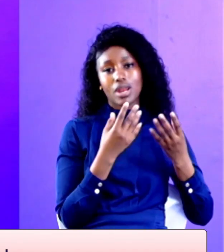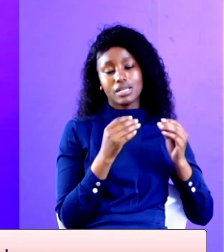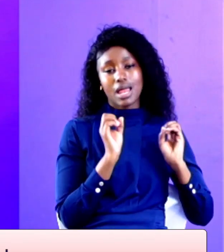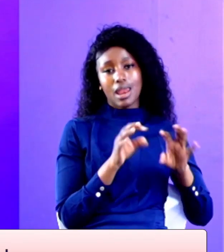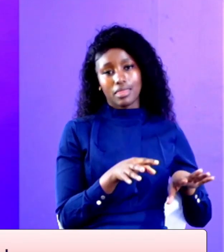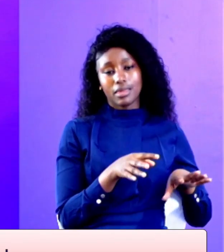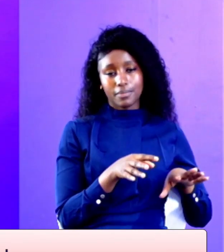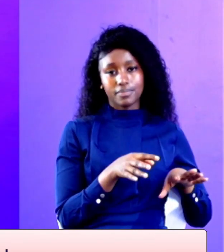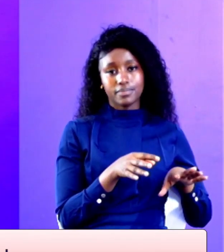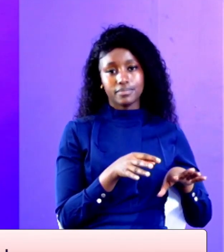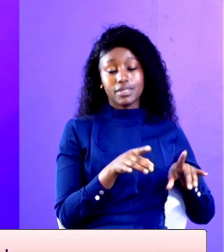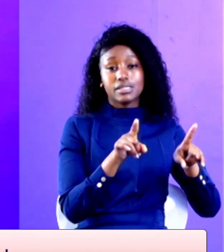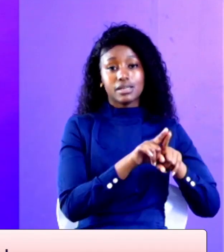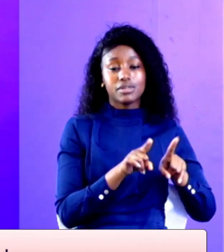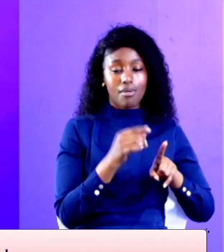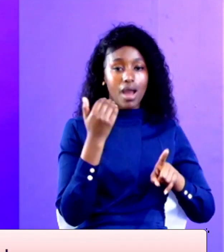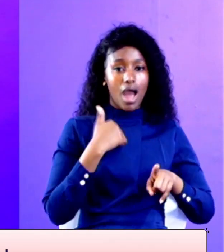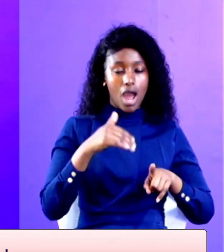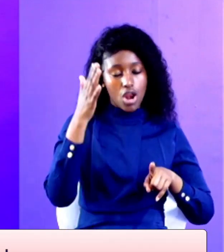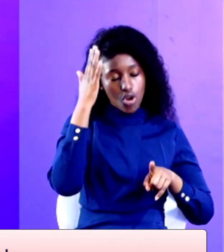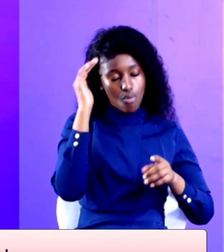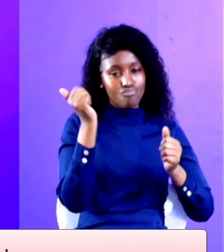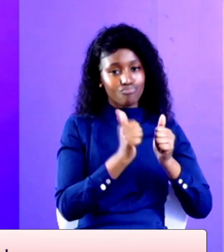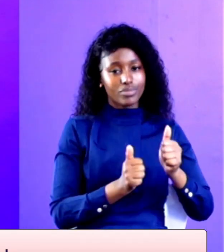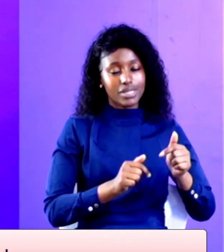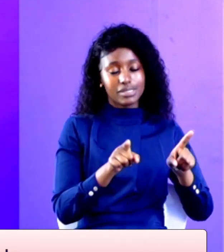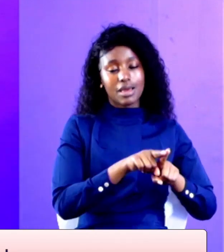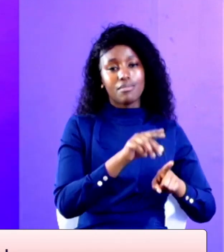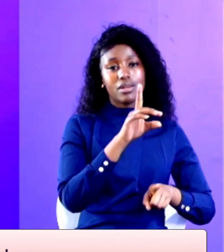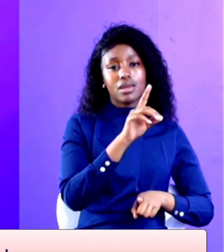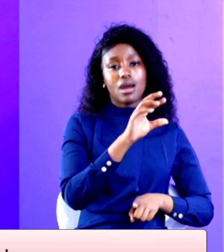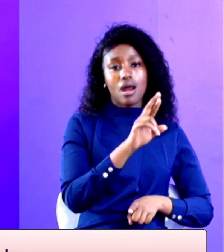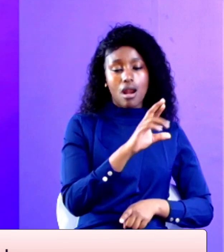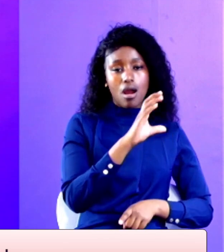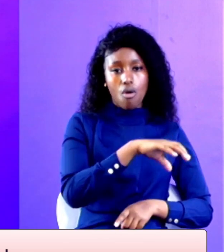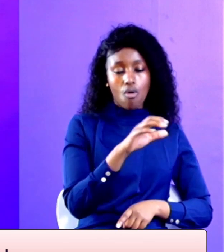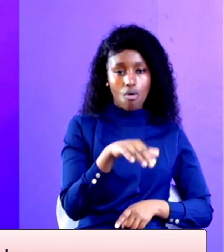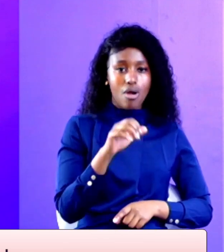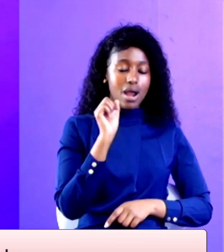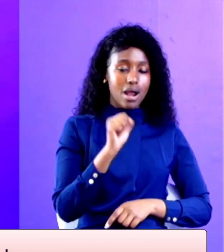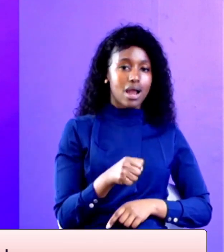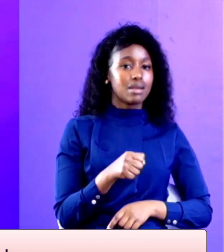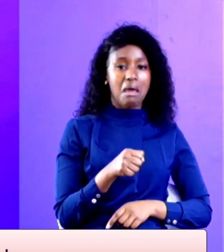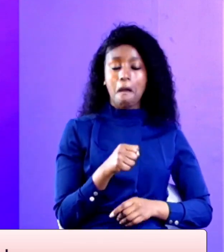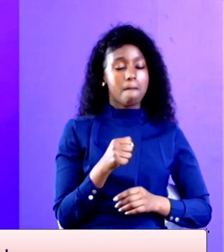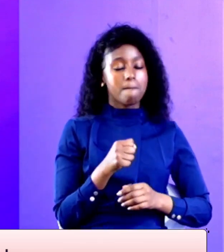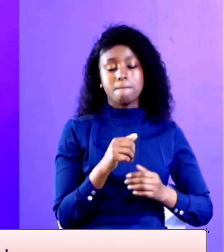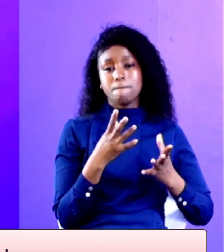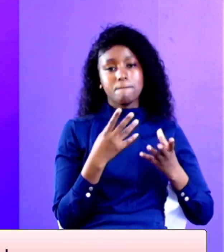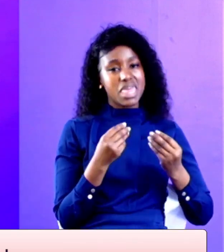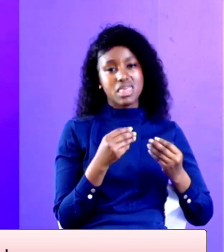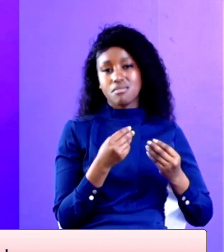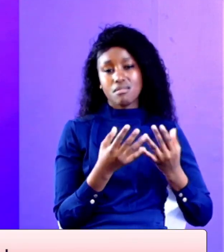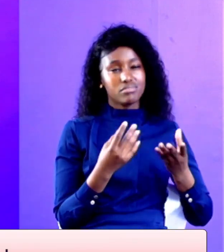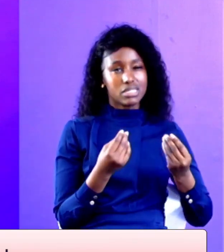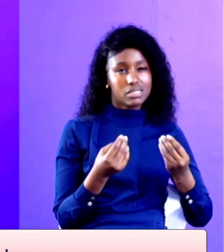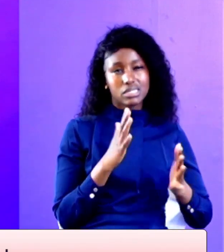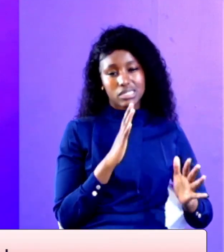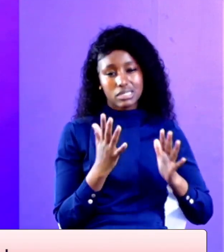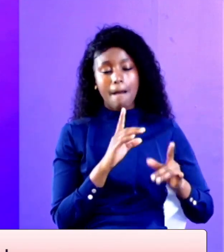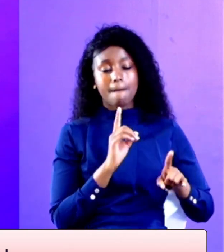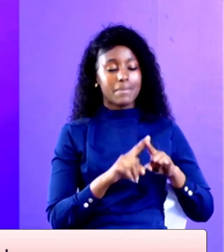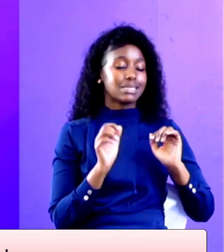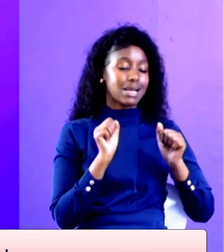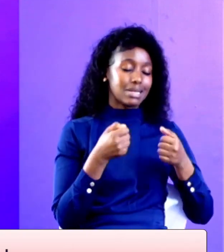and Angola and DR Congo are the one that can, at least, if it is more bad, they can